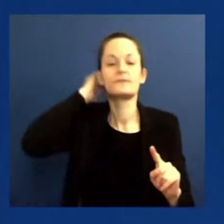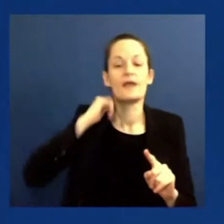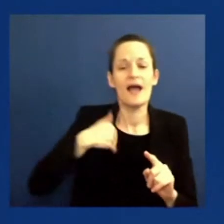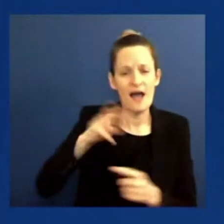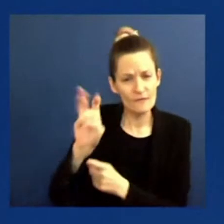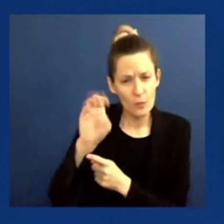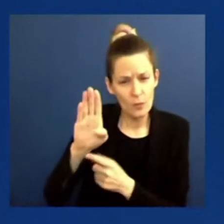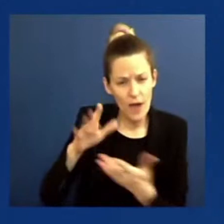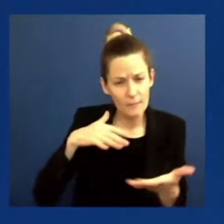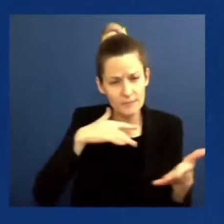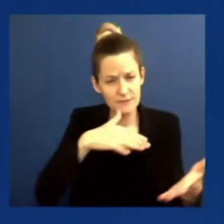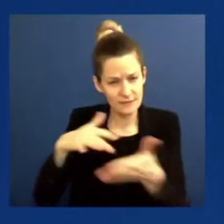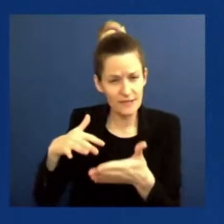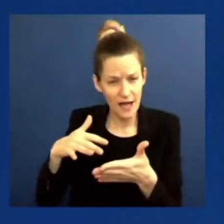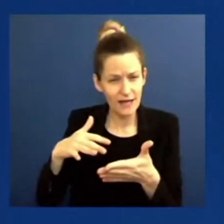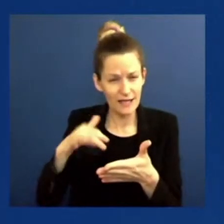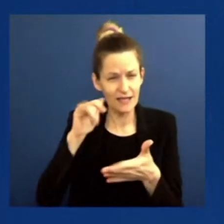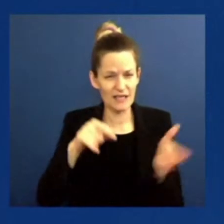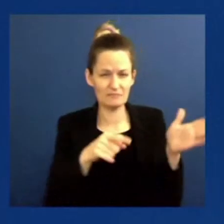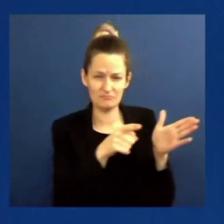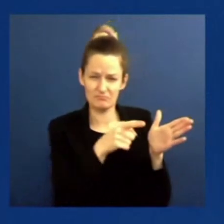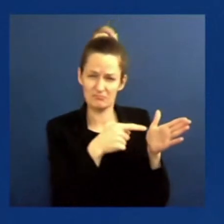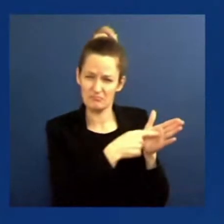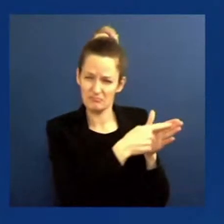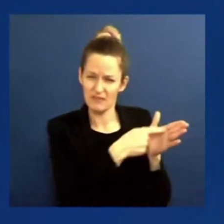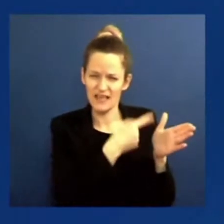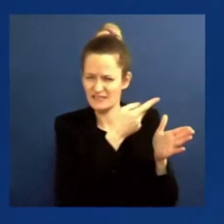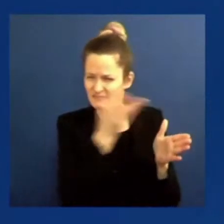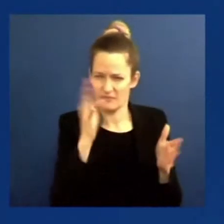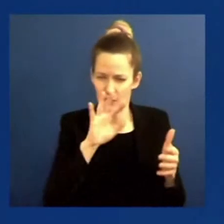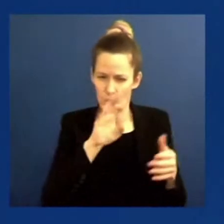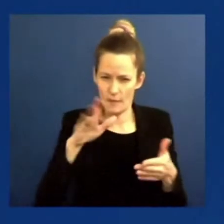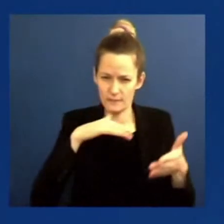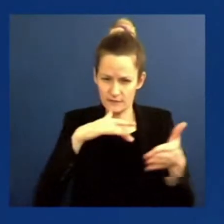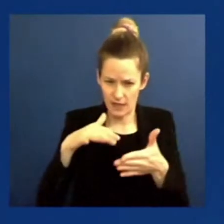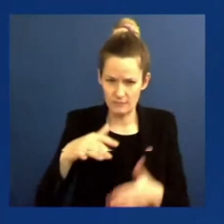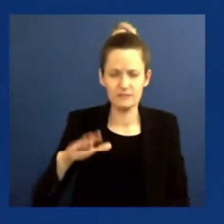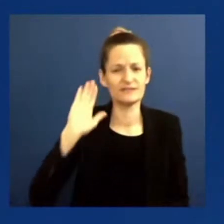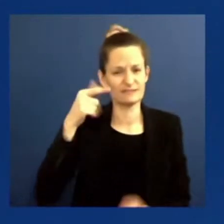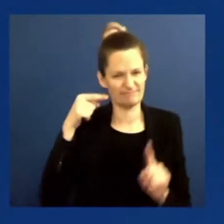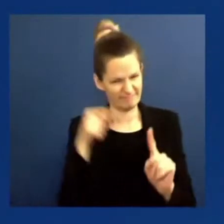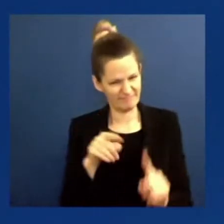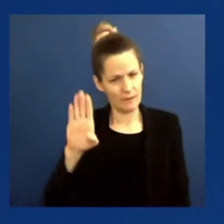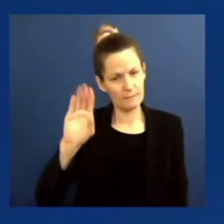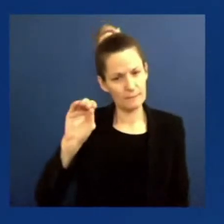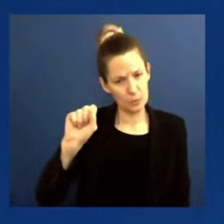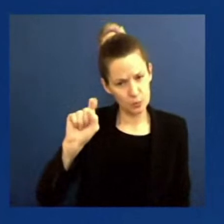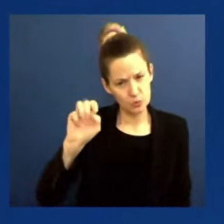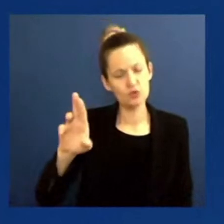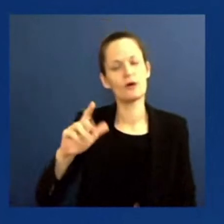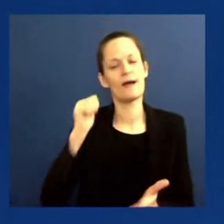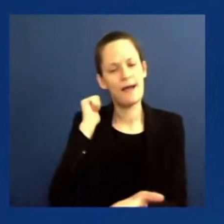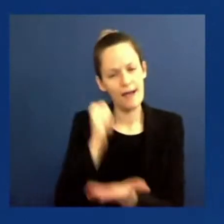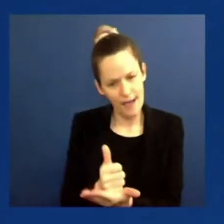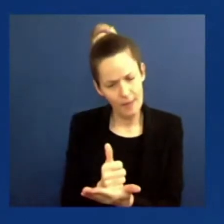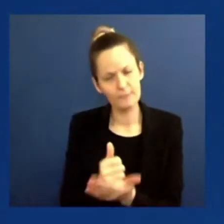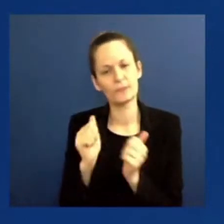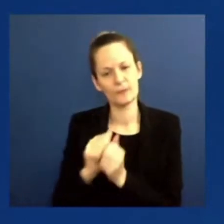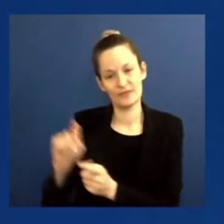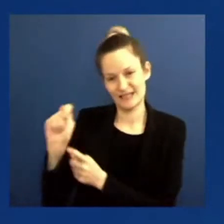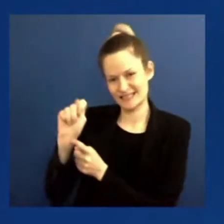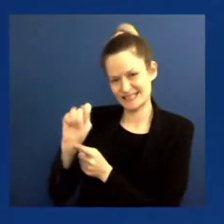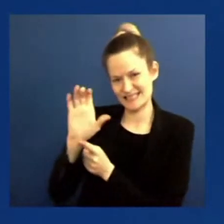infection seem to hold up well. Next slide. Now, getting back to what Dr. Walensky